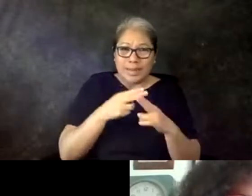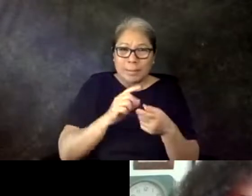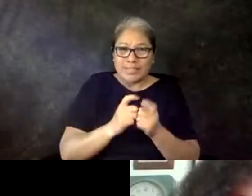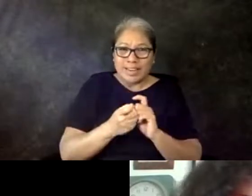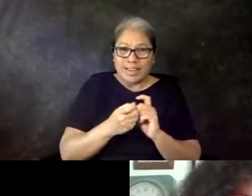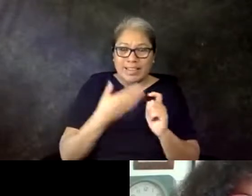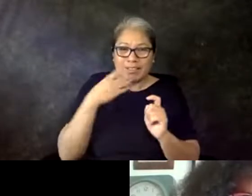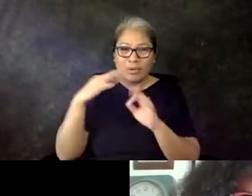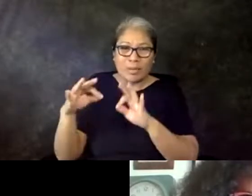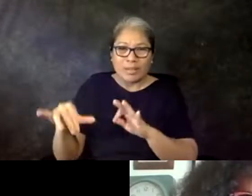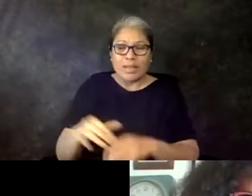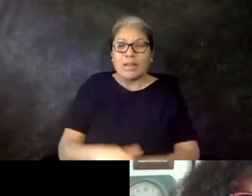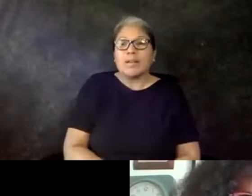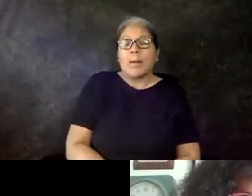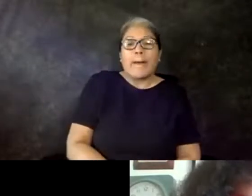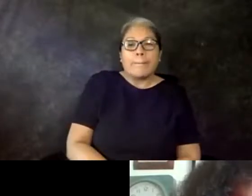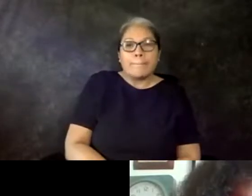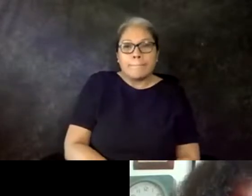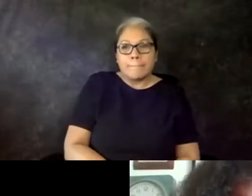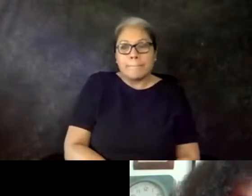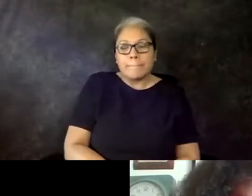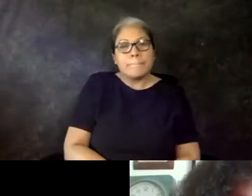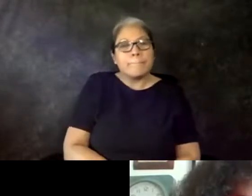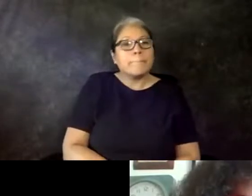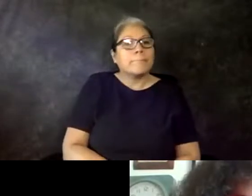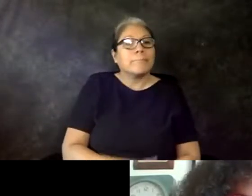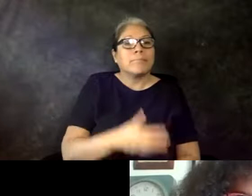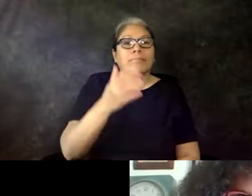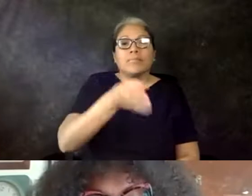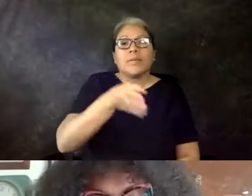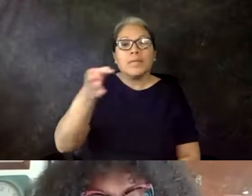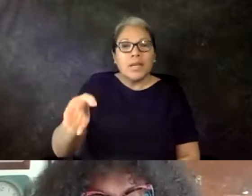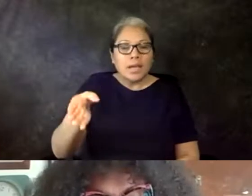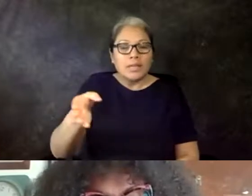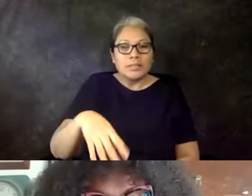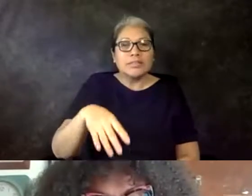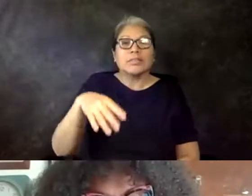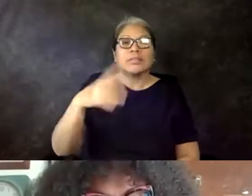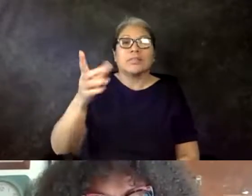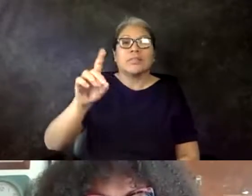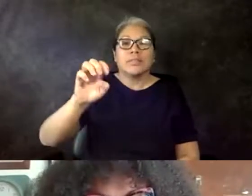that. So next I want to introduce Dessa Cosma.